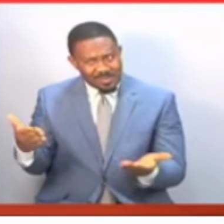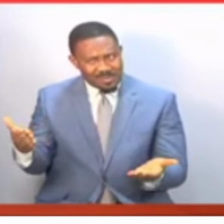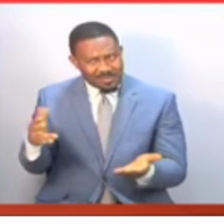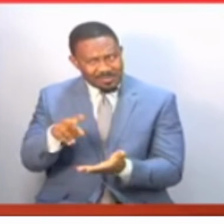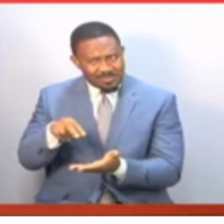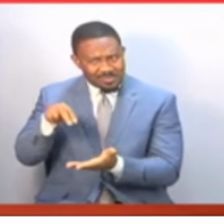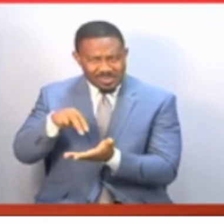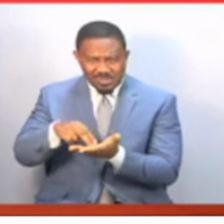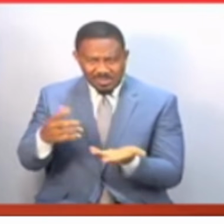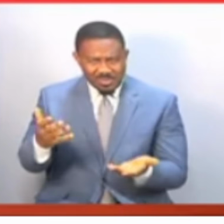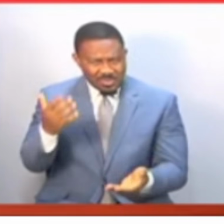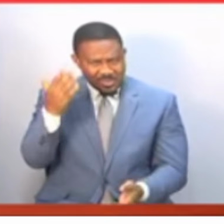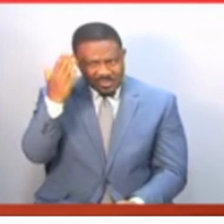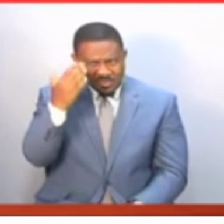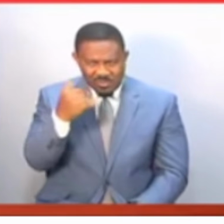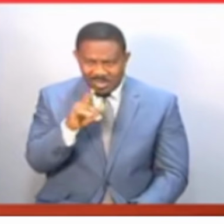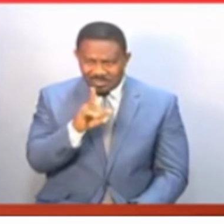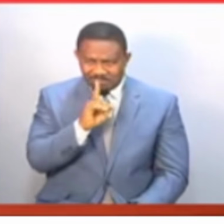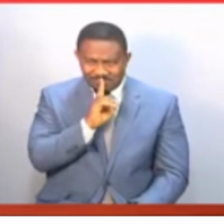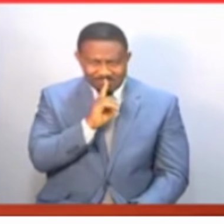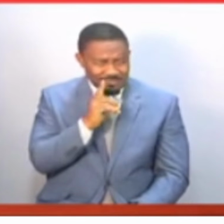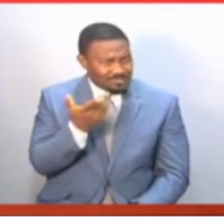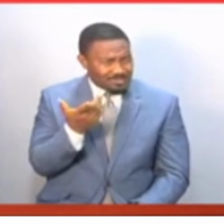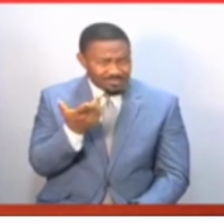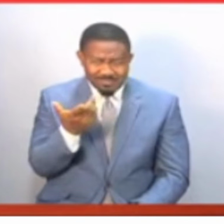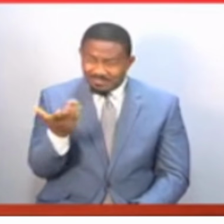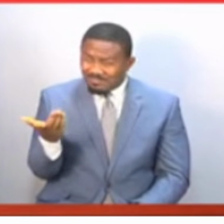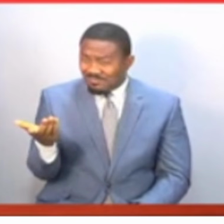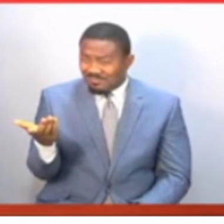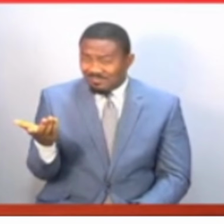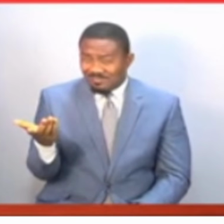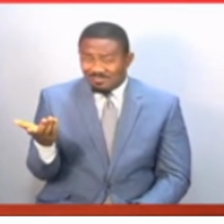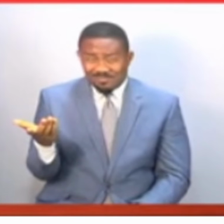won't I recognize the Majority Leader?